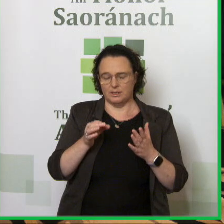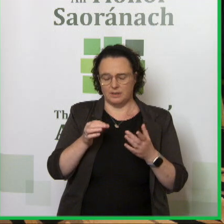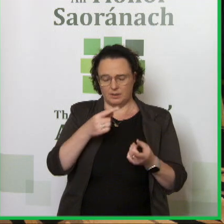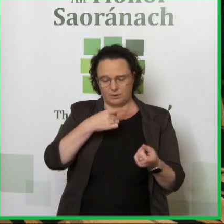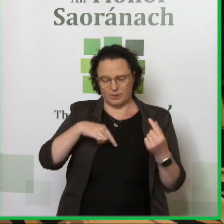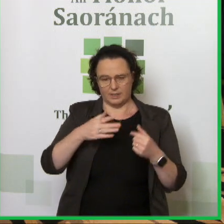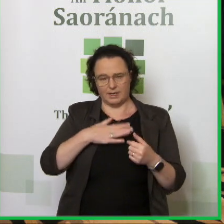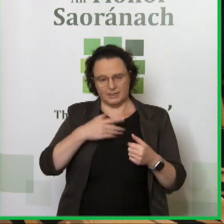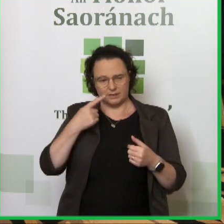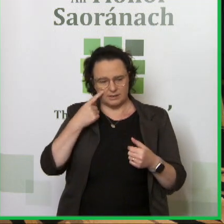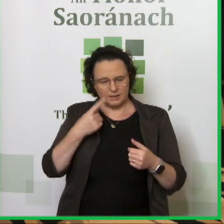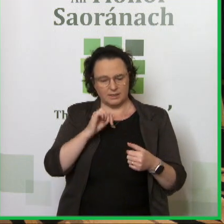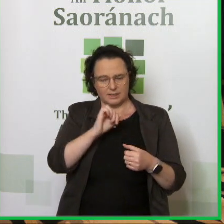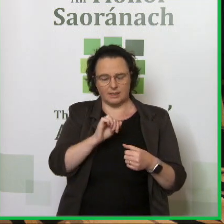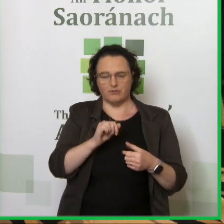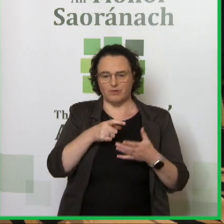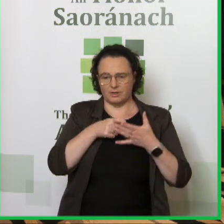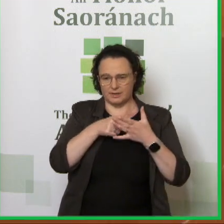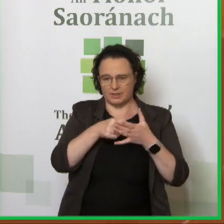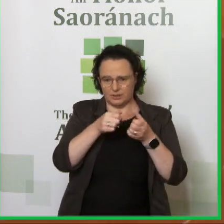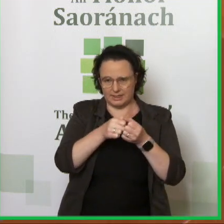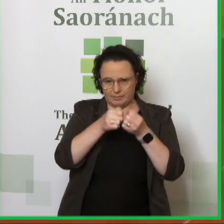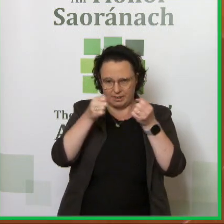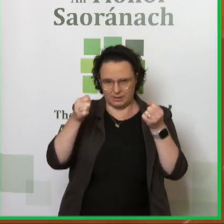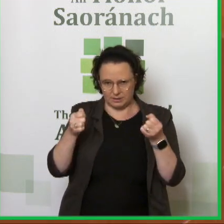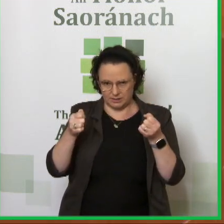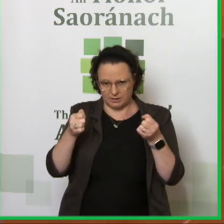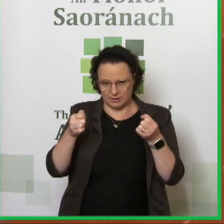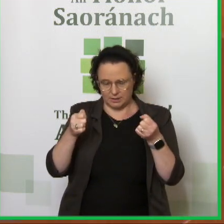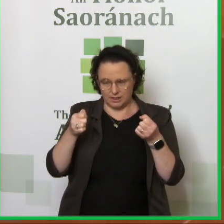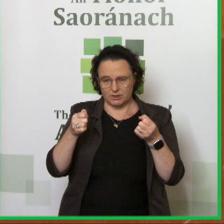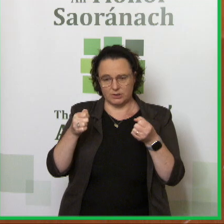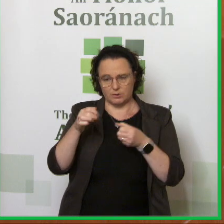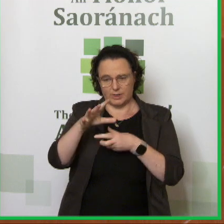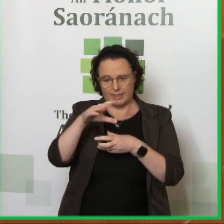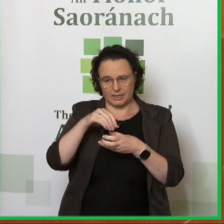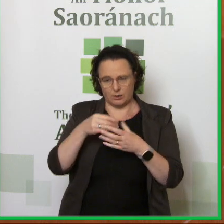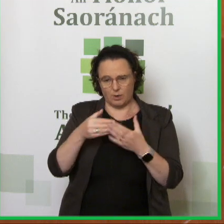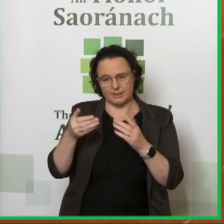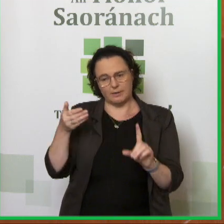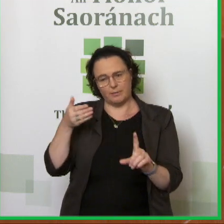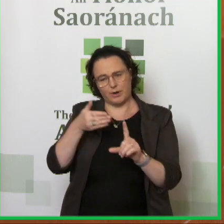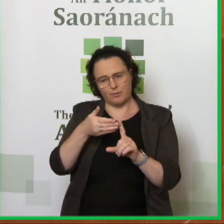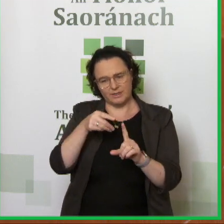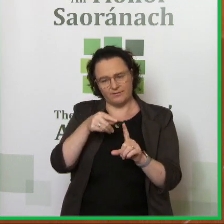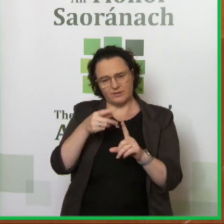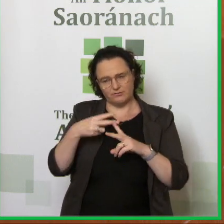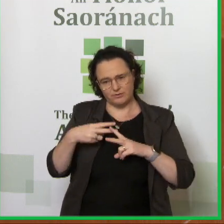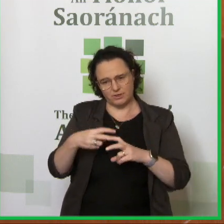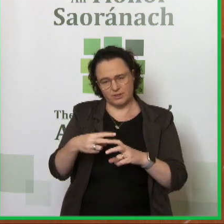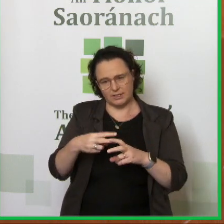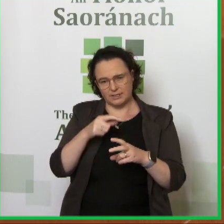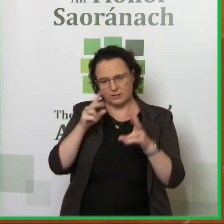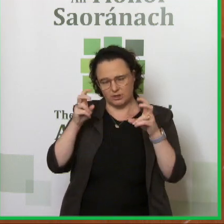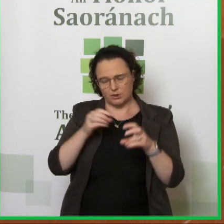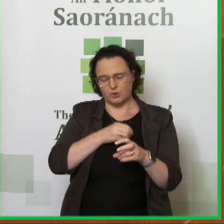to expand the recommendation to suggest the purpose of this research by adding to